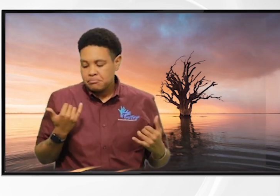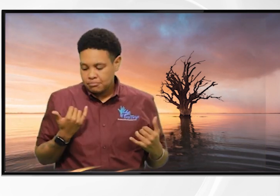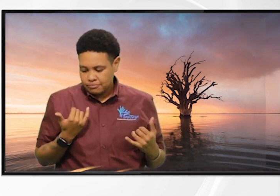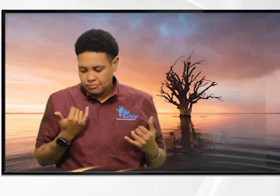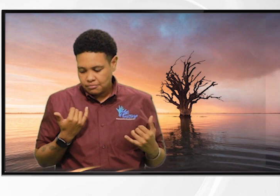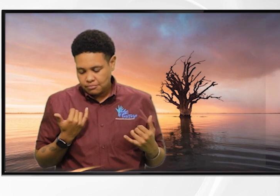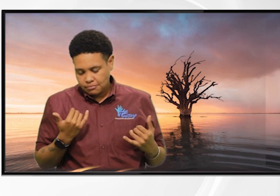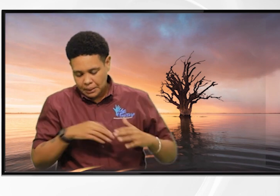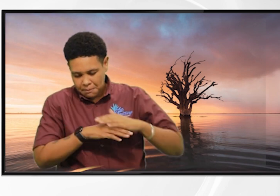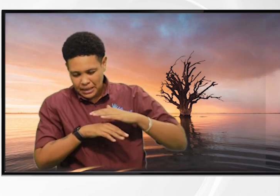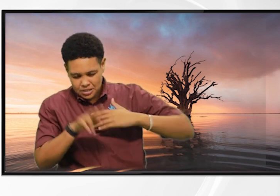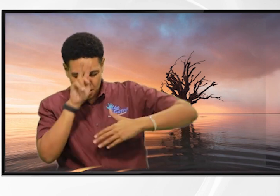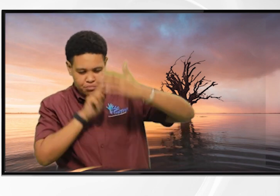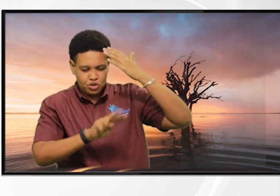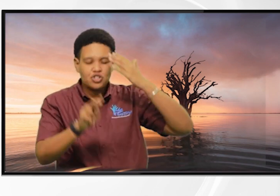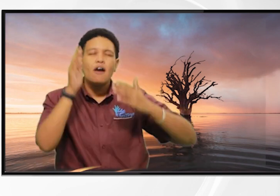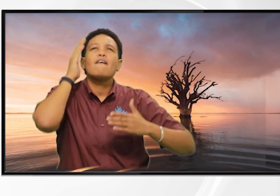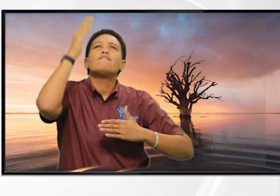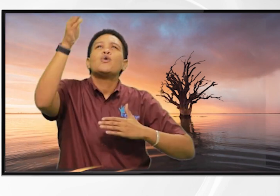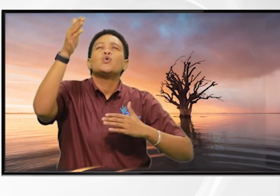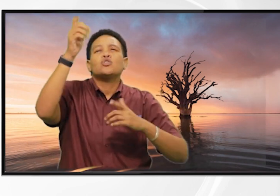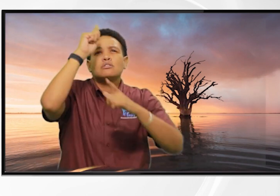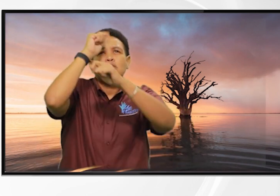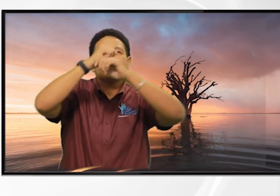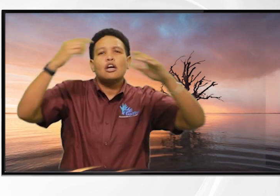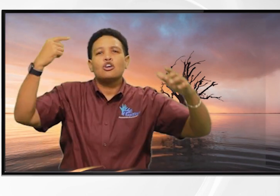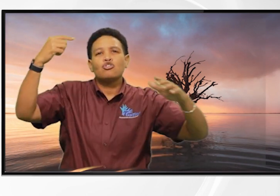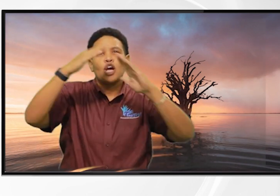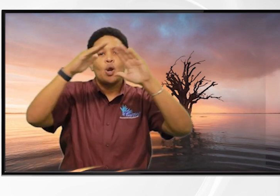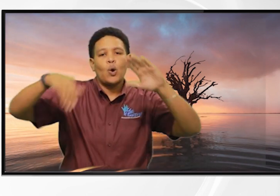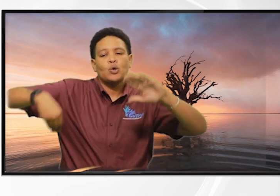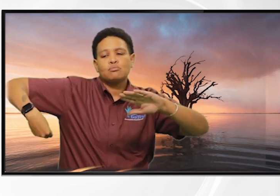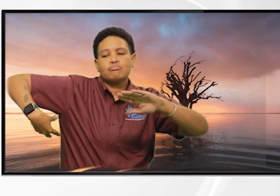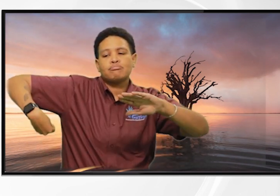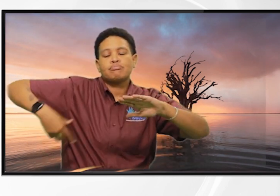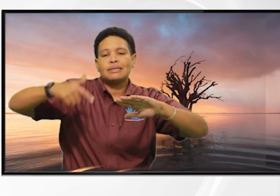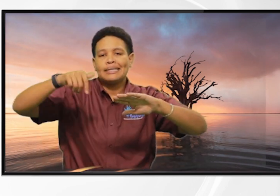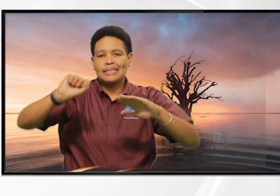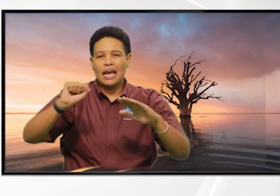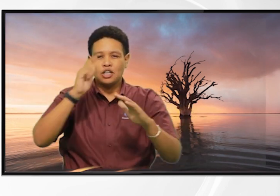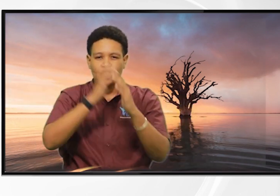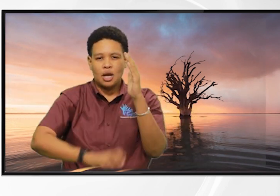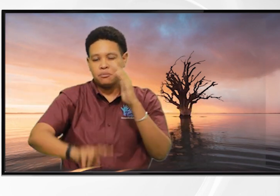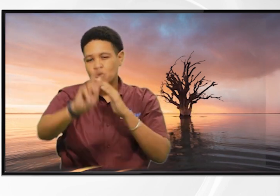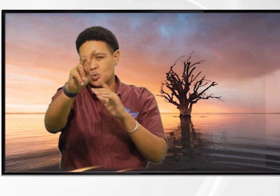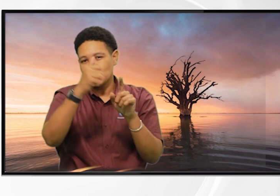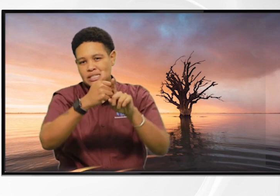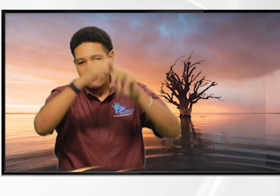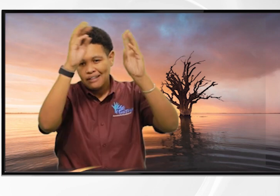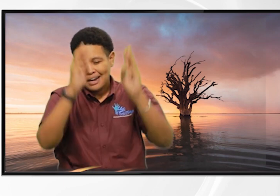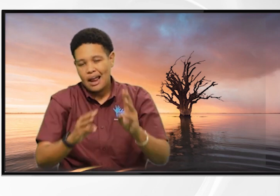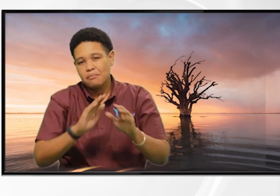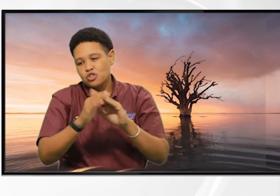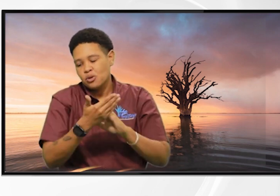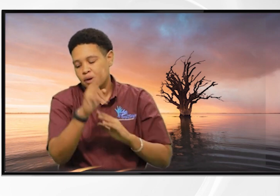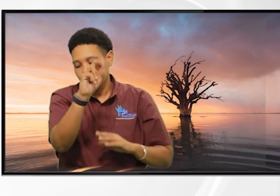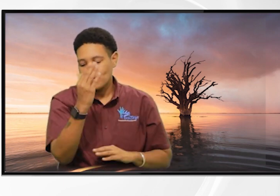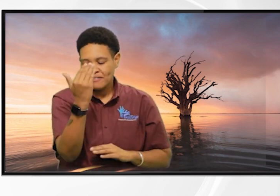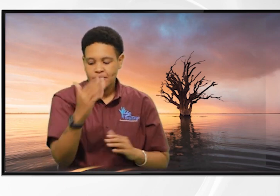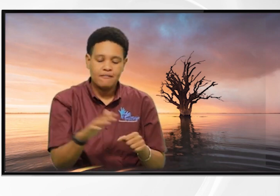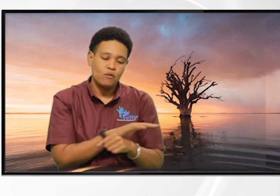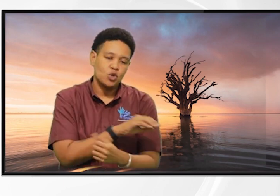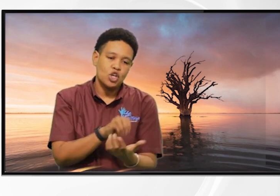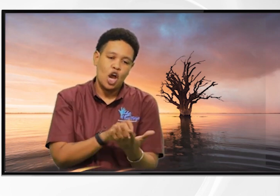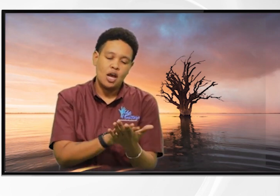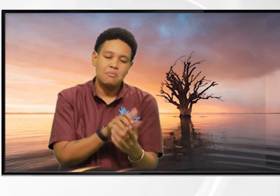future scenarios of greenhouse gas emissions. Chapter 2 of the State of the Climate Jamaica 2015 full